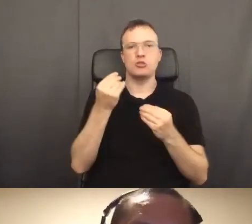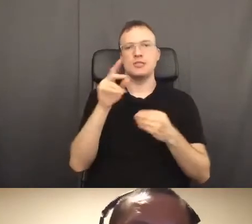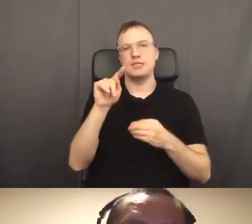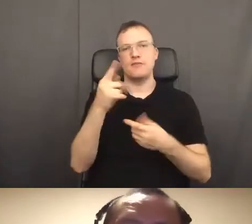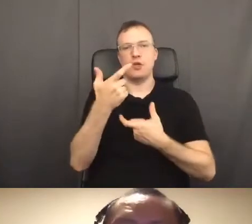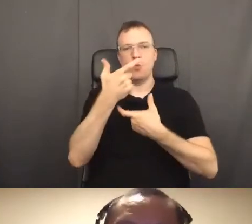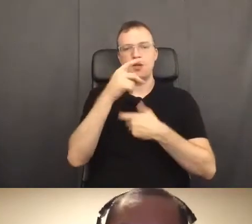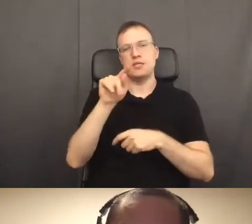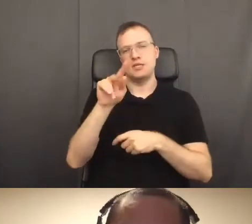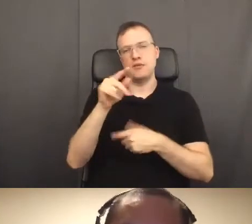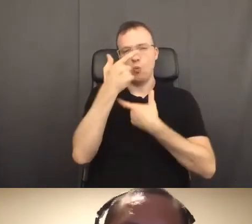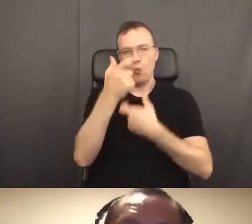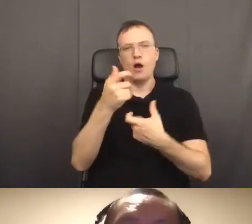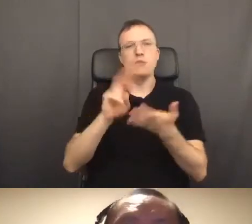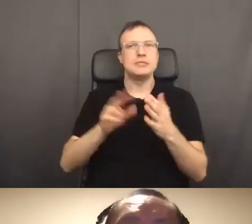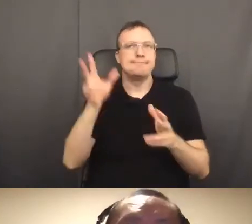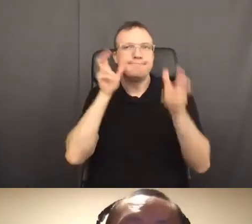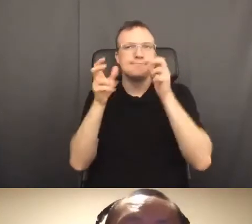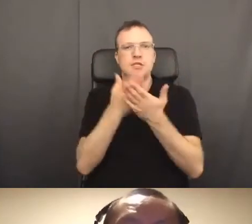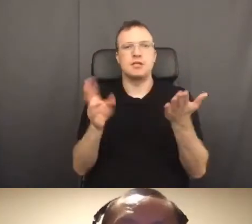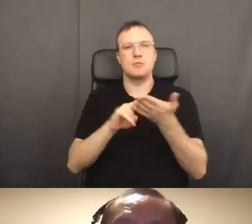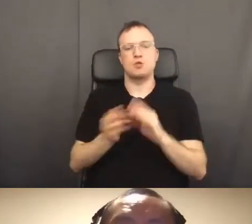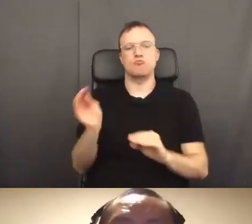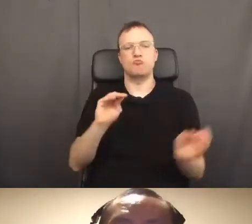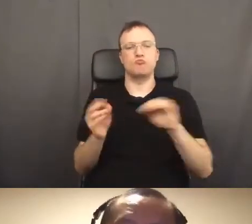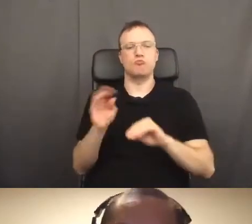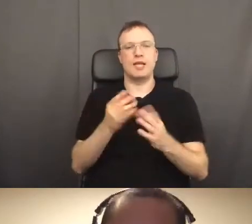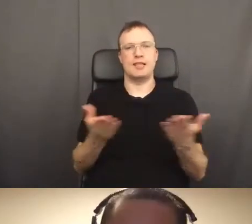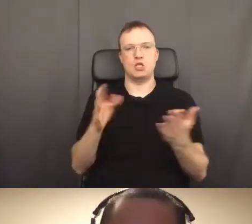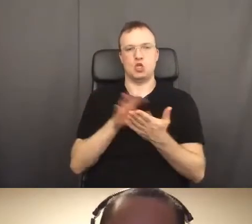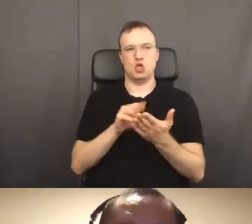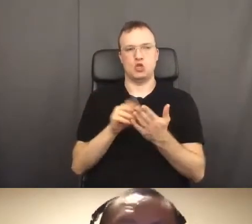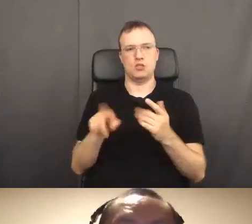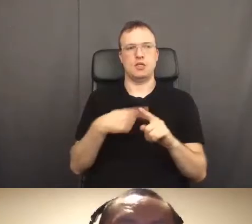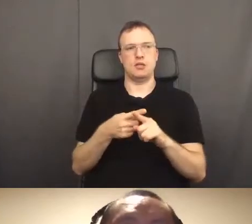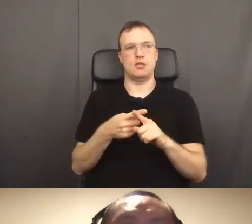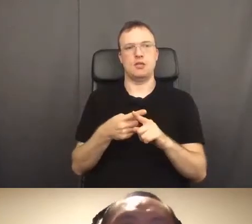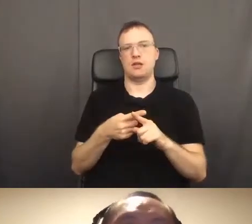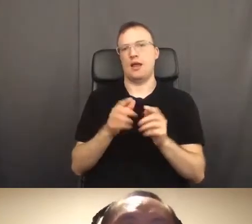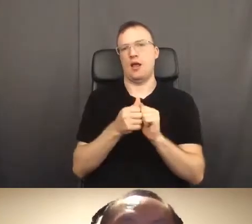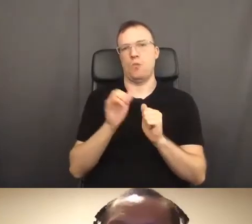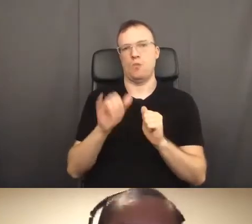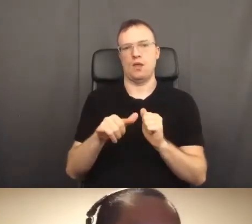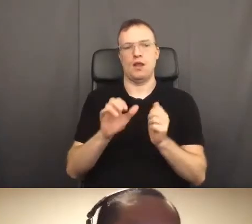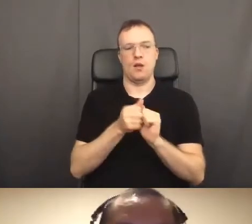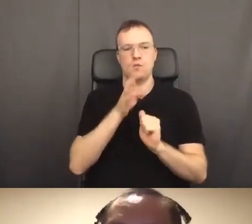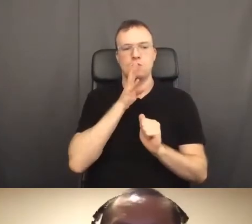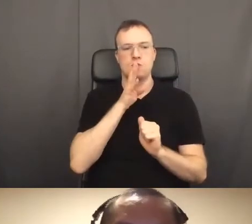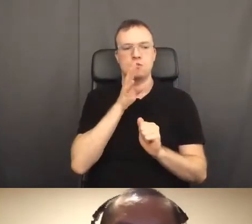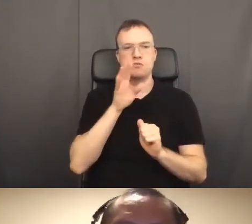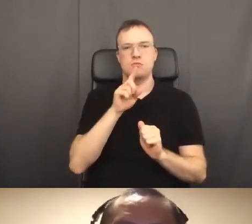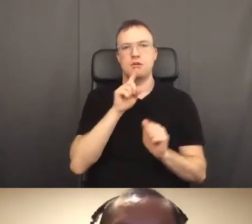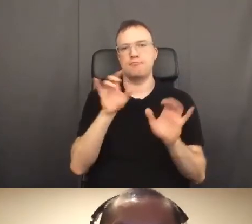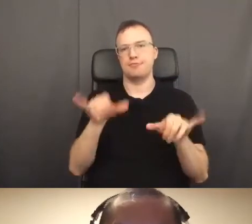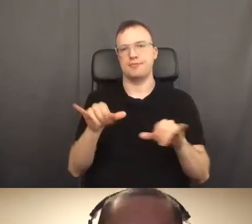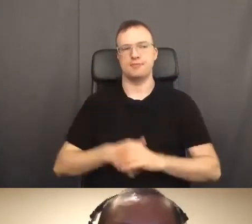hears things. So he inserts things that he learned, and then however the way he talks is pretty much the same.